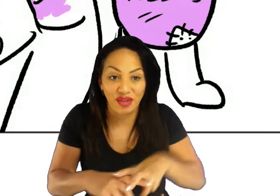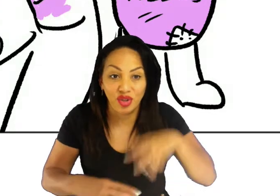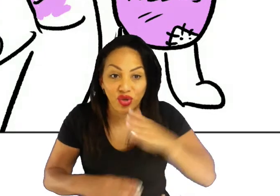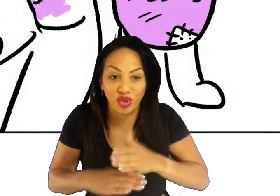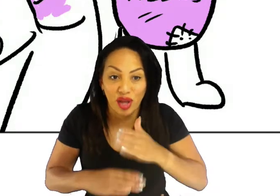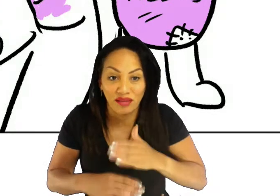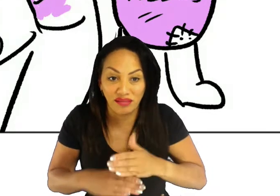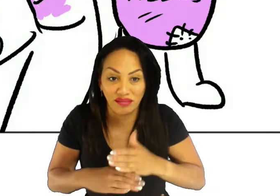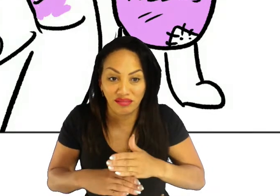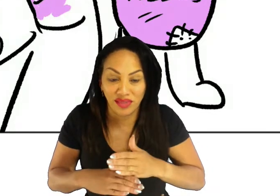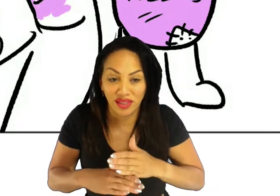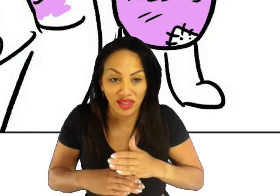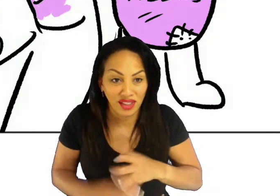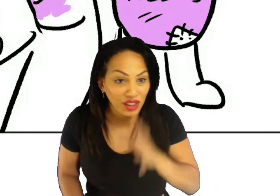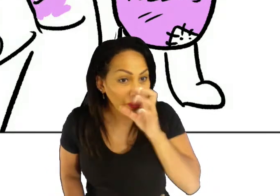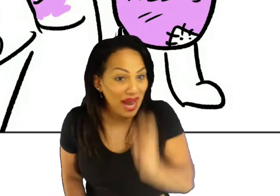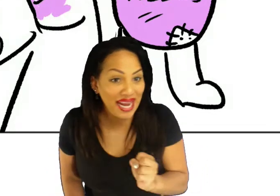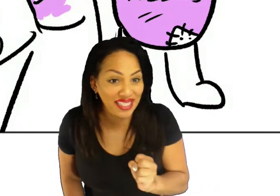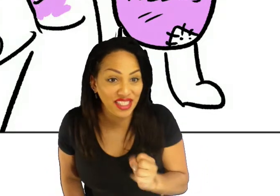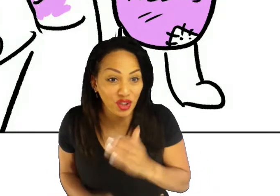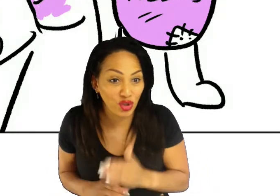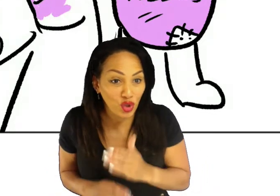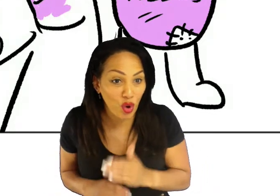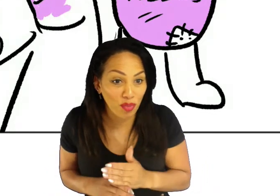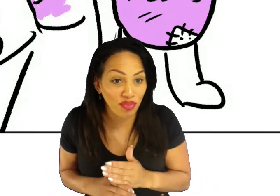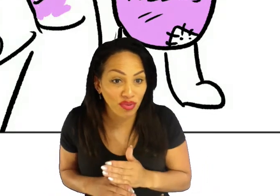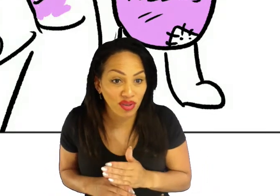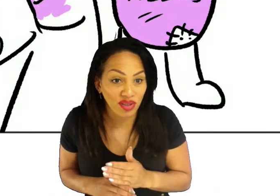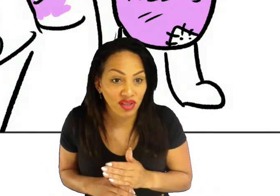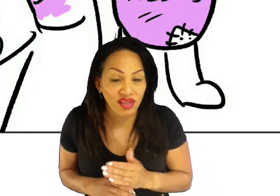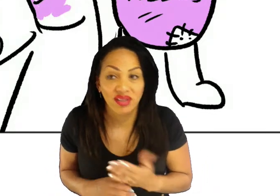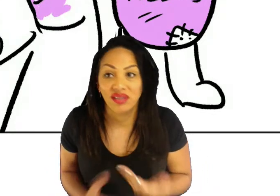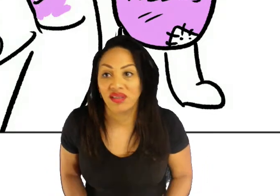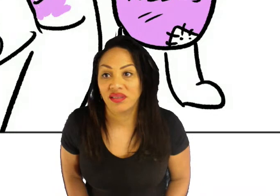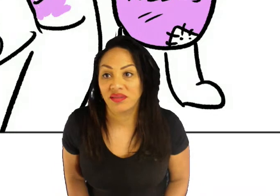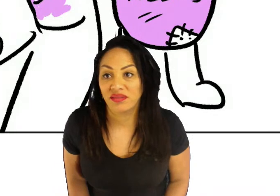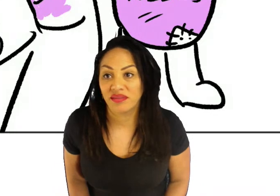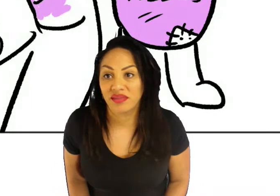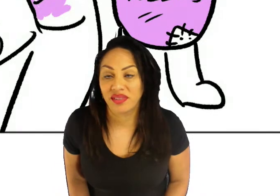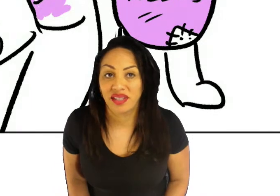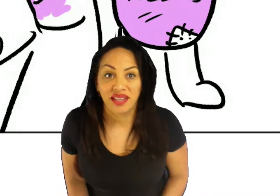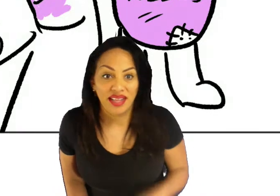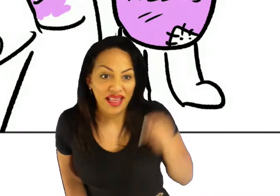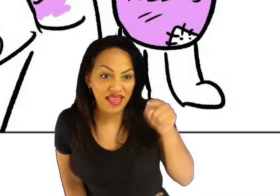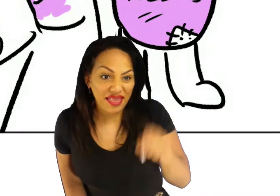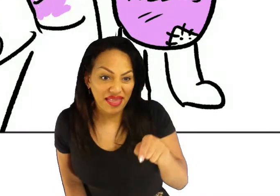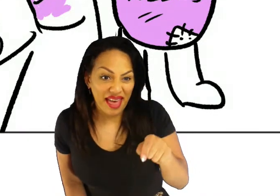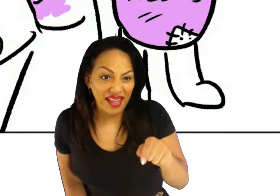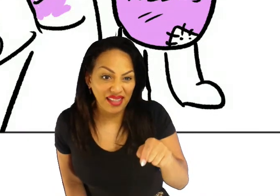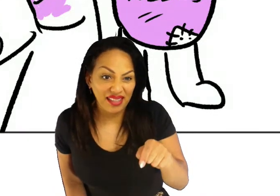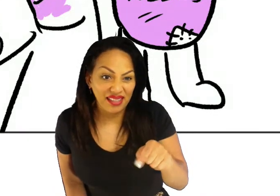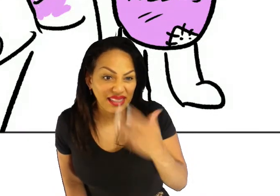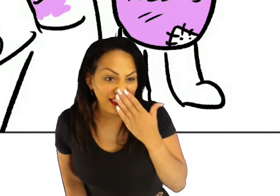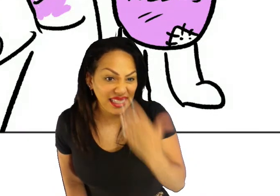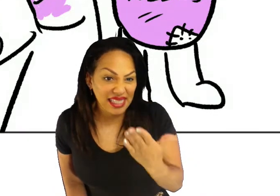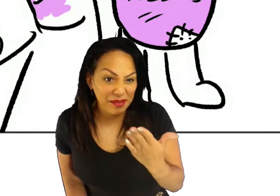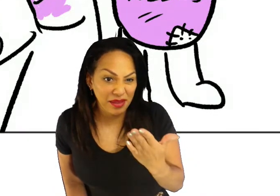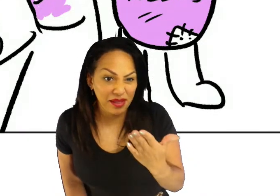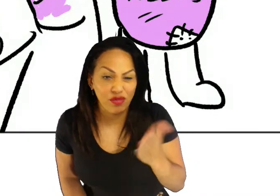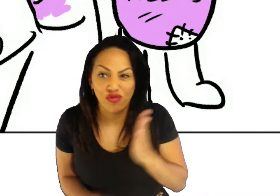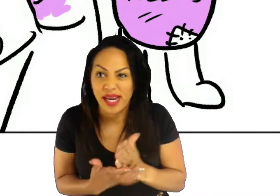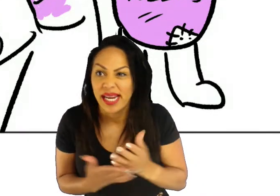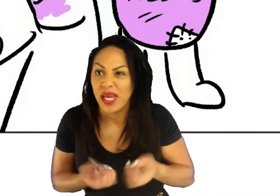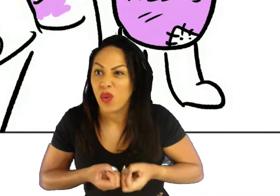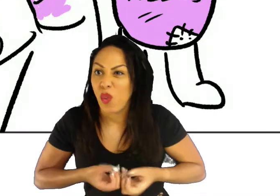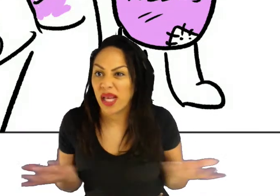It suddenly starts to feel a lot more wasteful to pay an employee not to work for a week than it does to